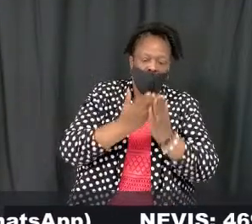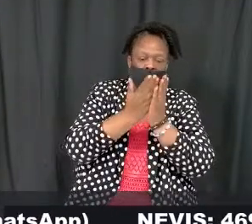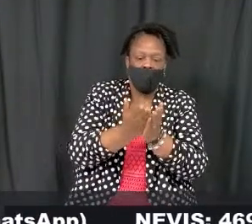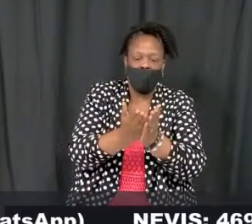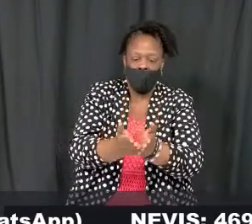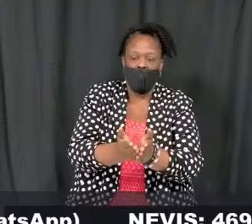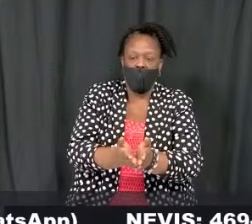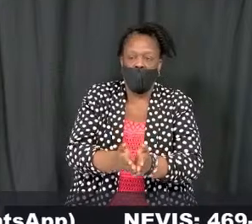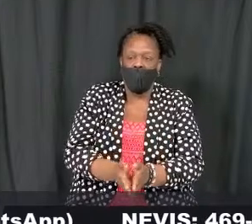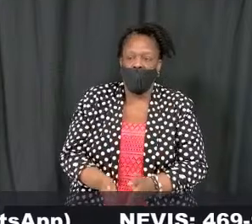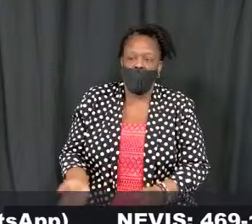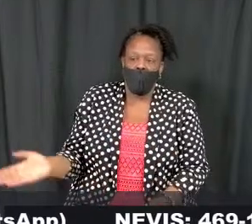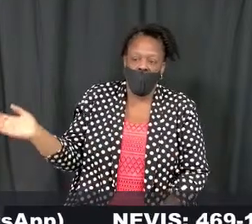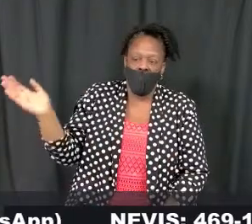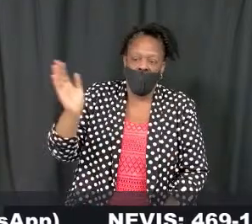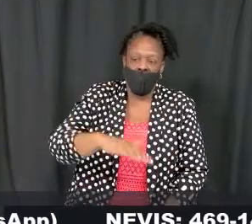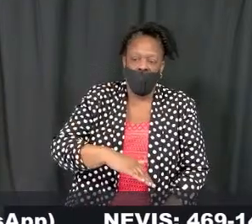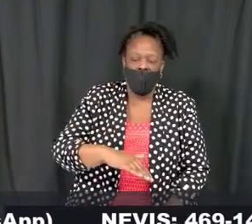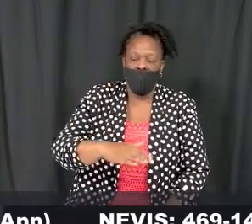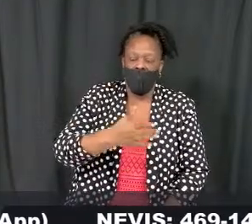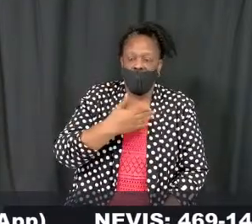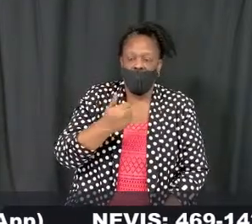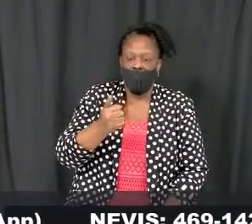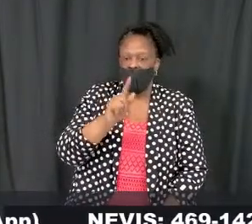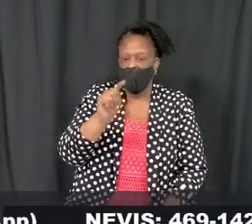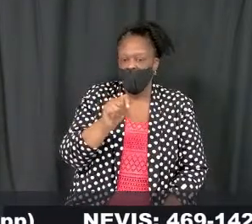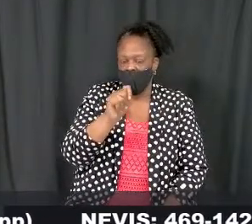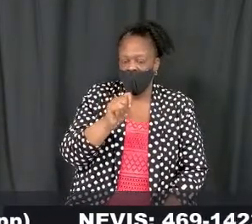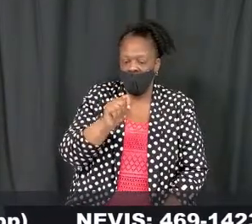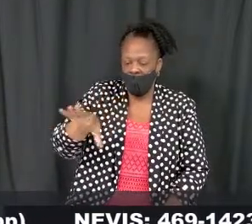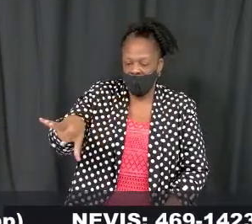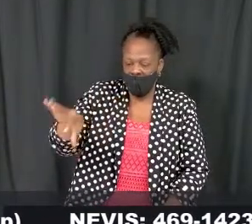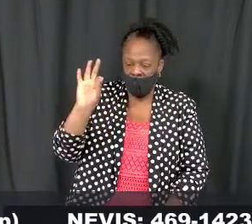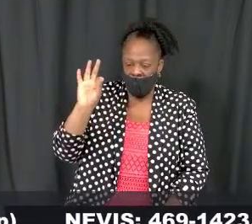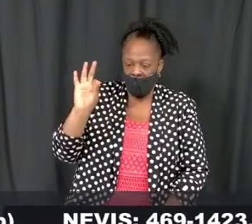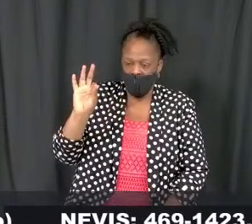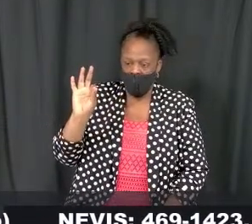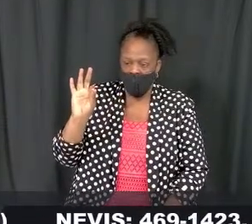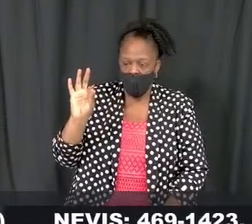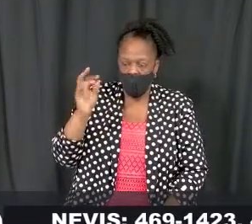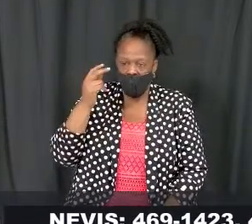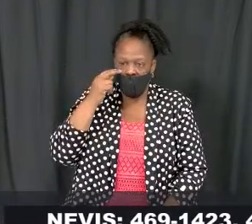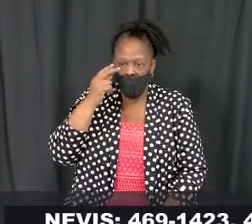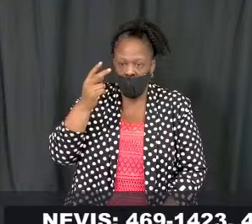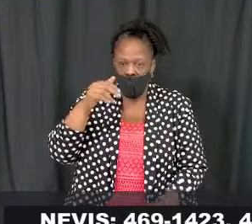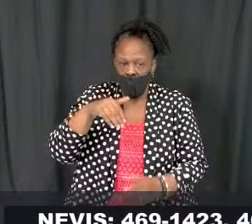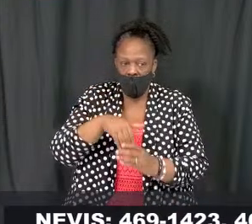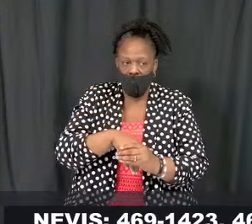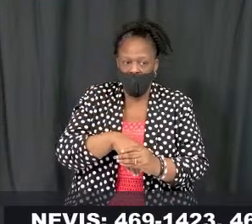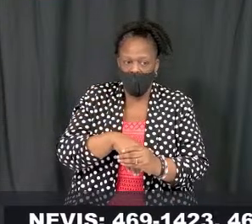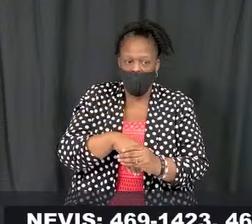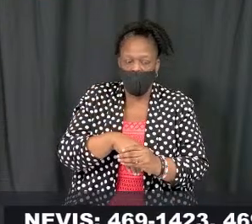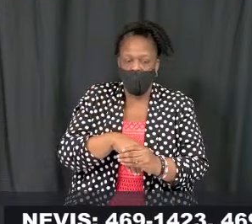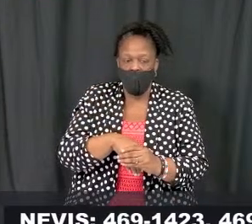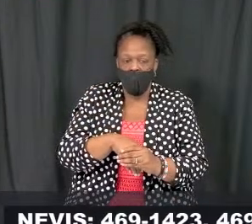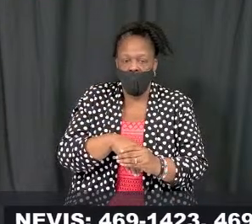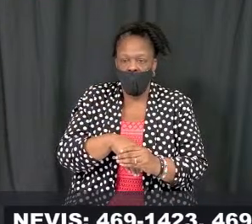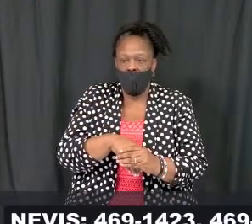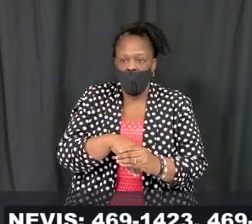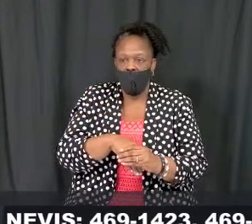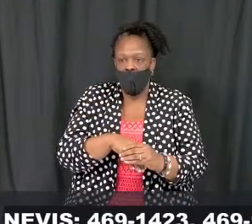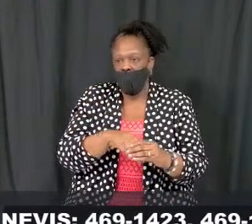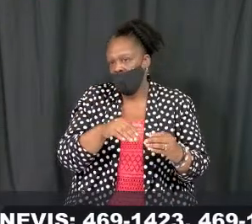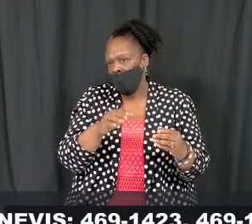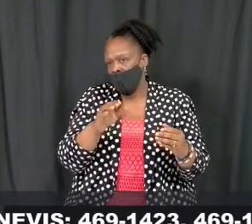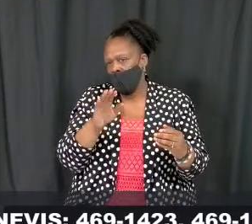by police last Tuesday at a Buckley's residence, was the house vacant?